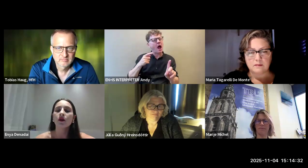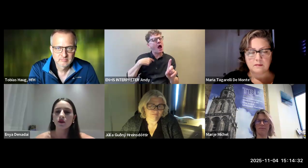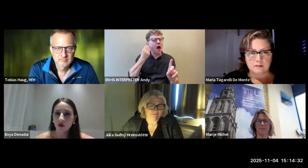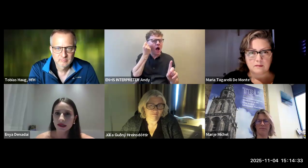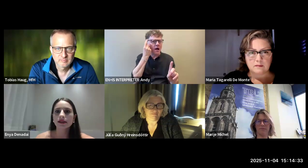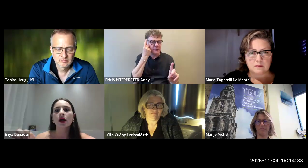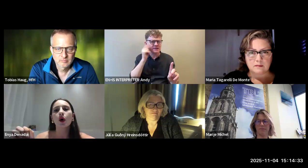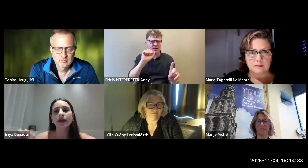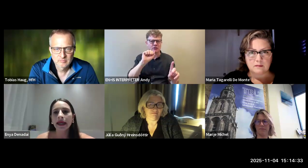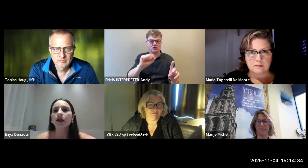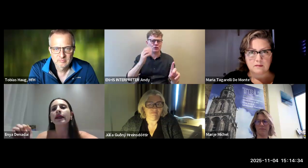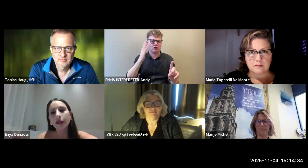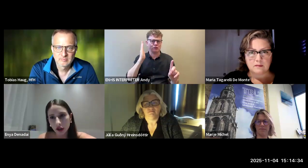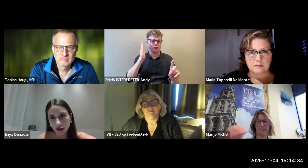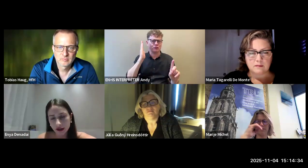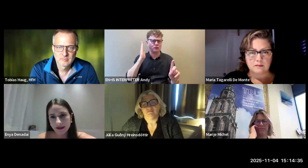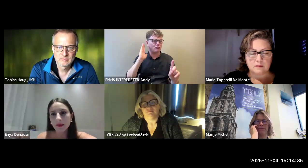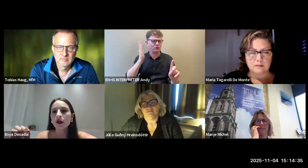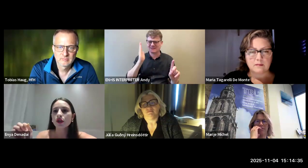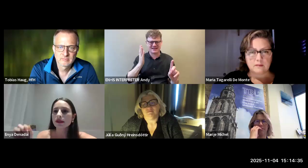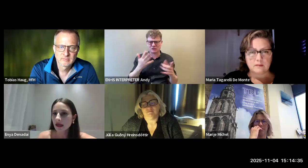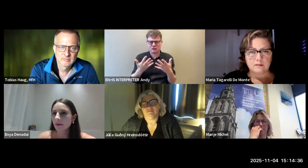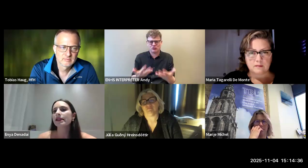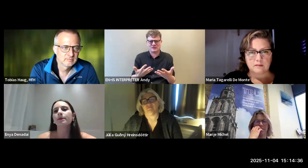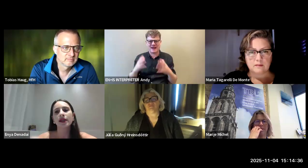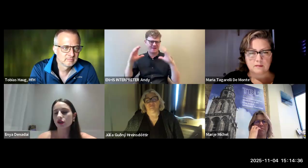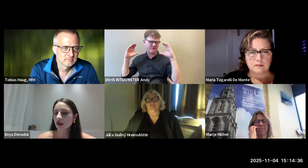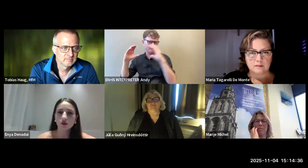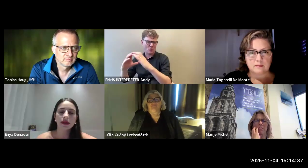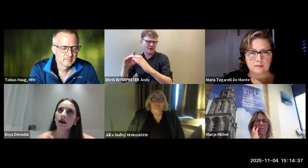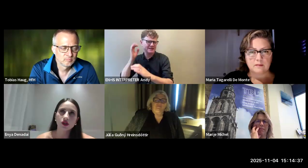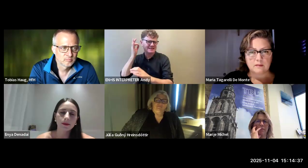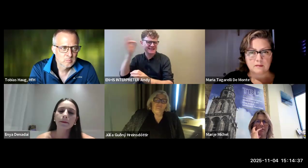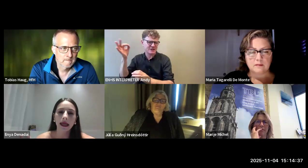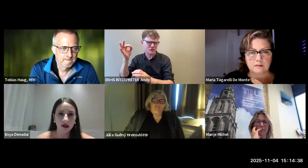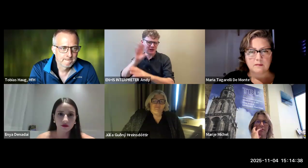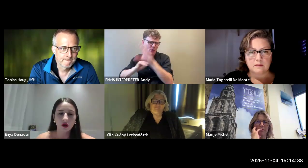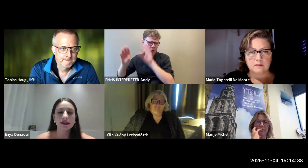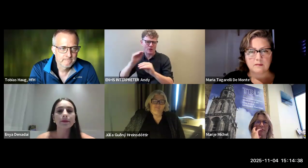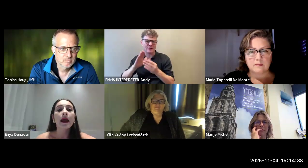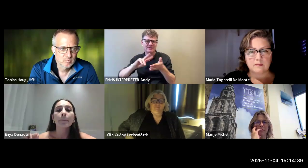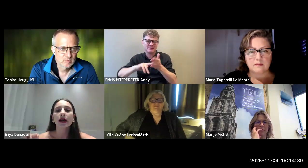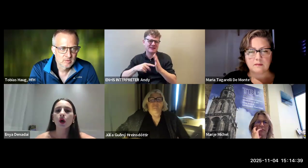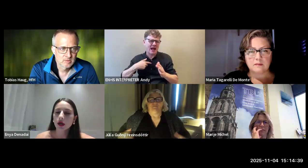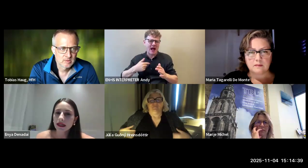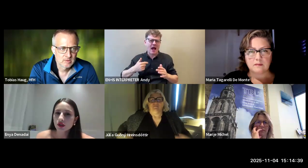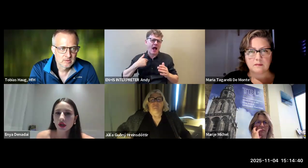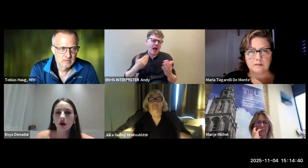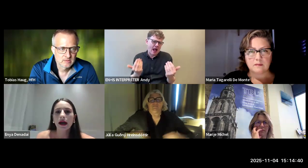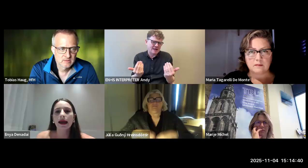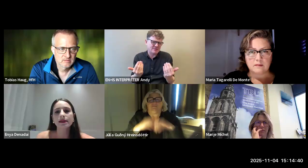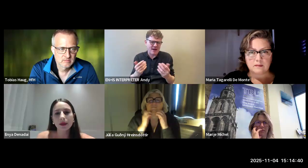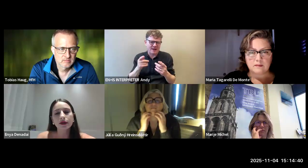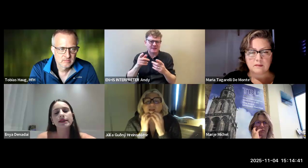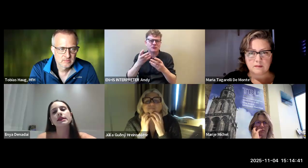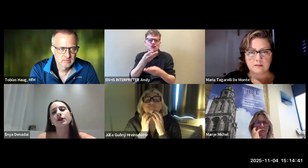presentation focused on hearing learners. So some adaptations would have to be made, of course. But according to